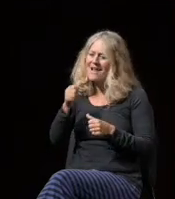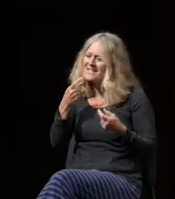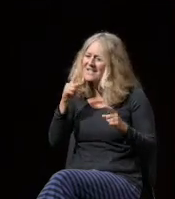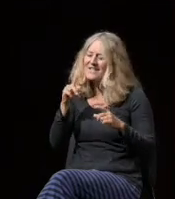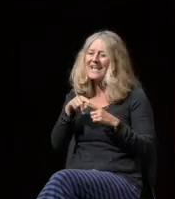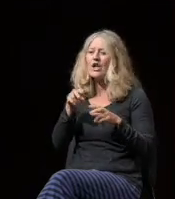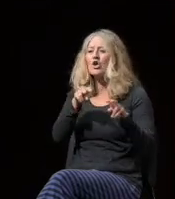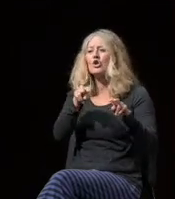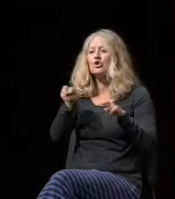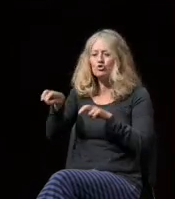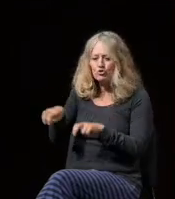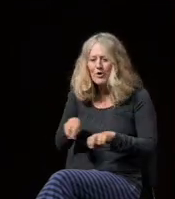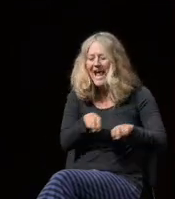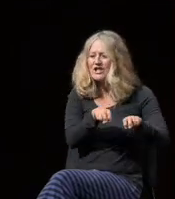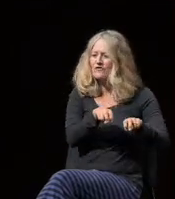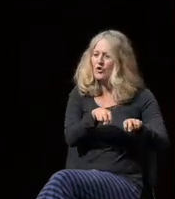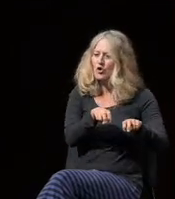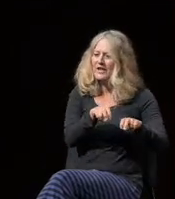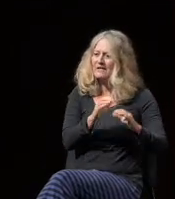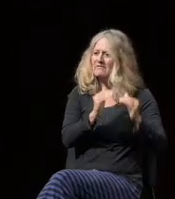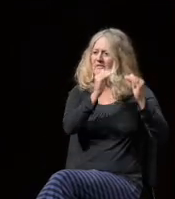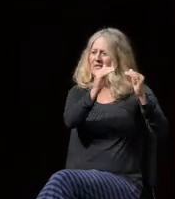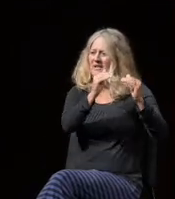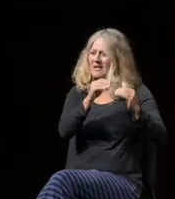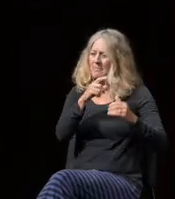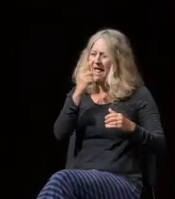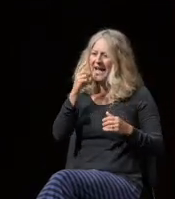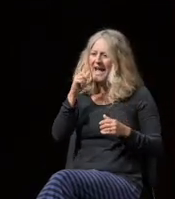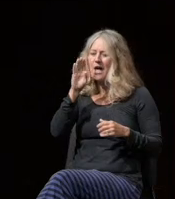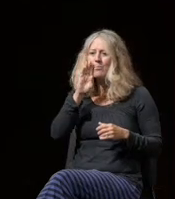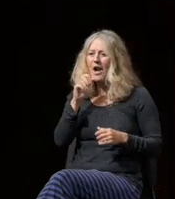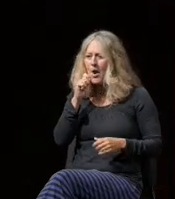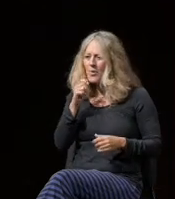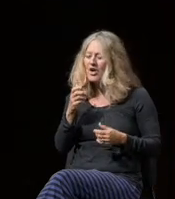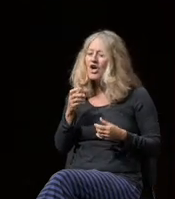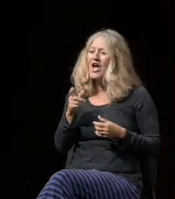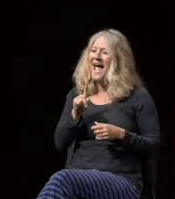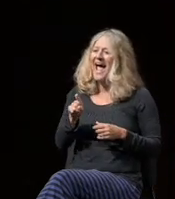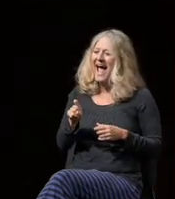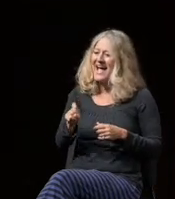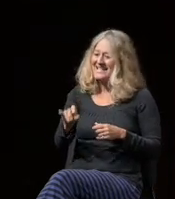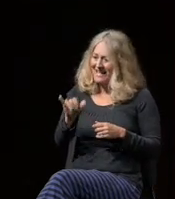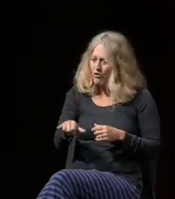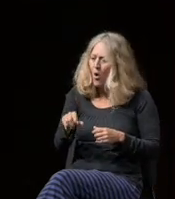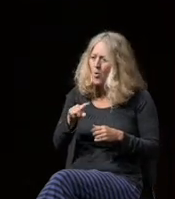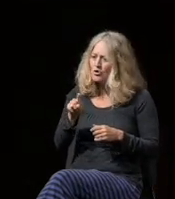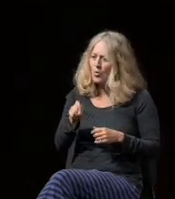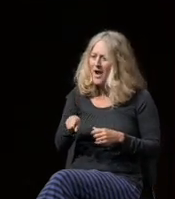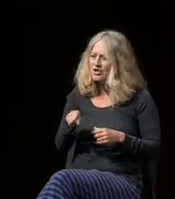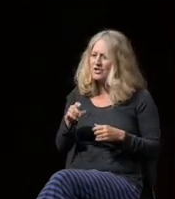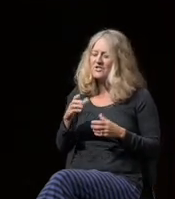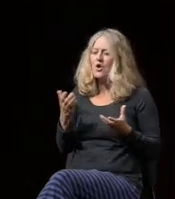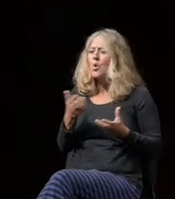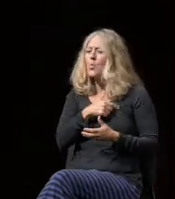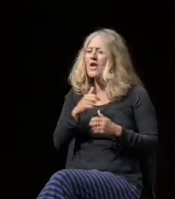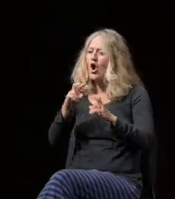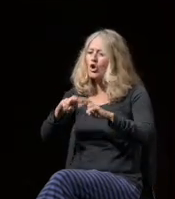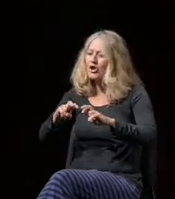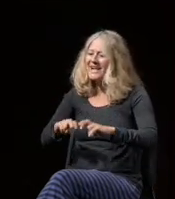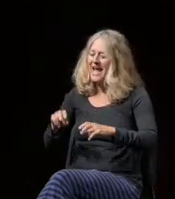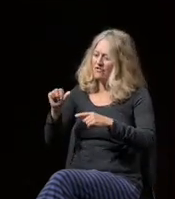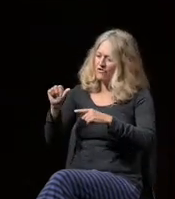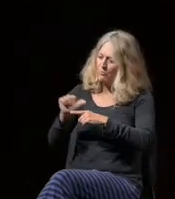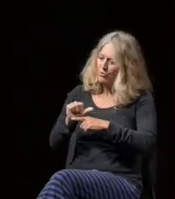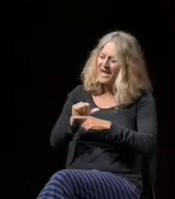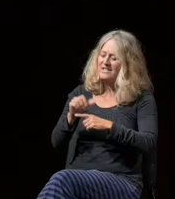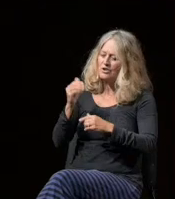transferring black and brown students? And if you ask that question, It is about you looking at the practices,